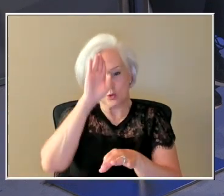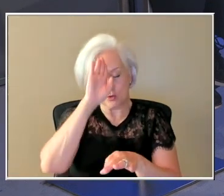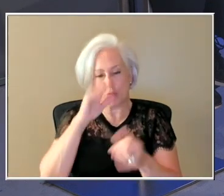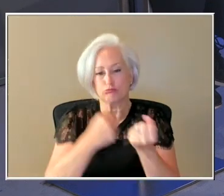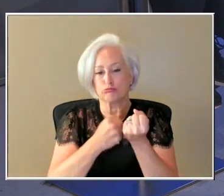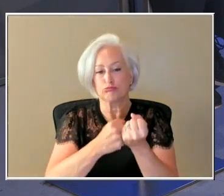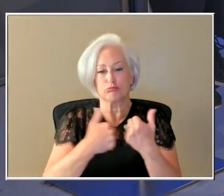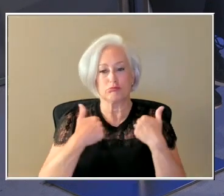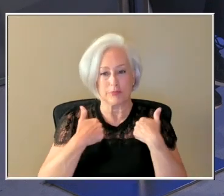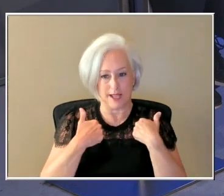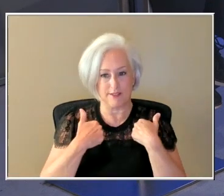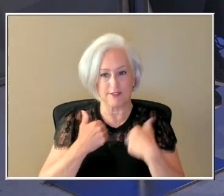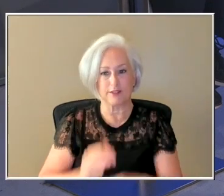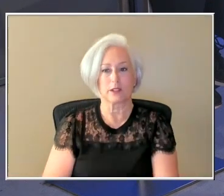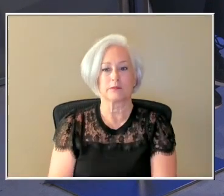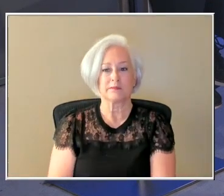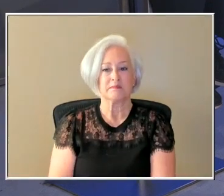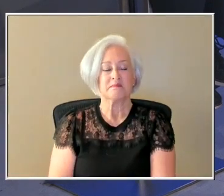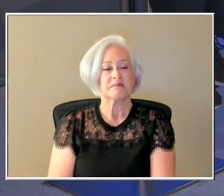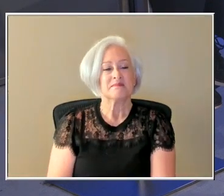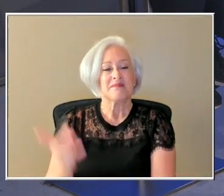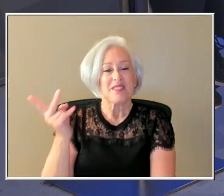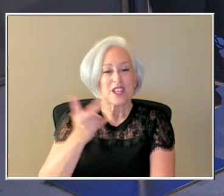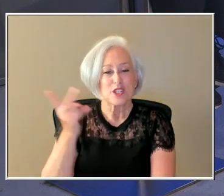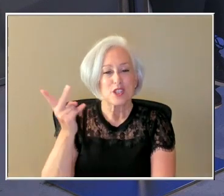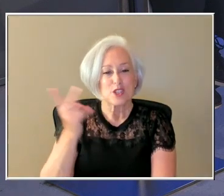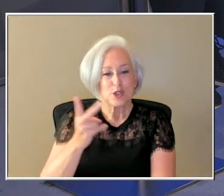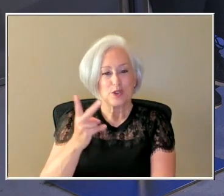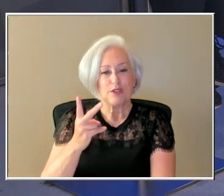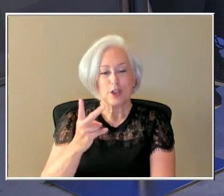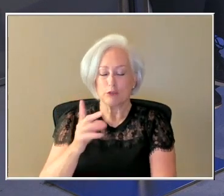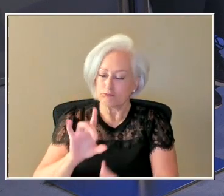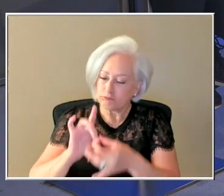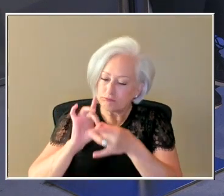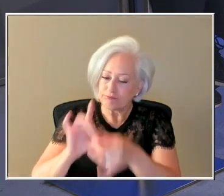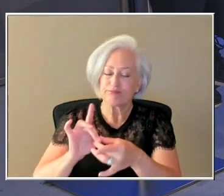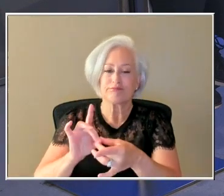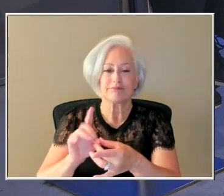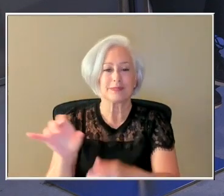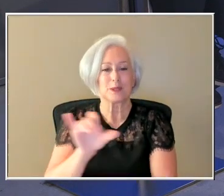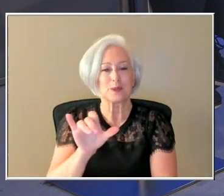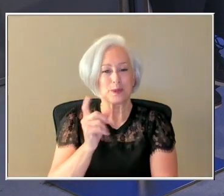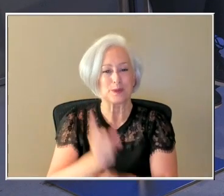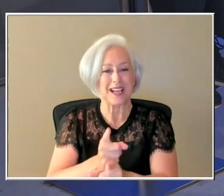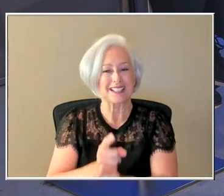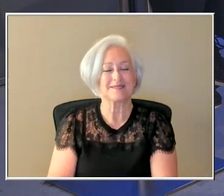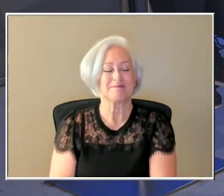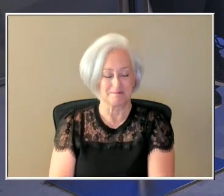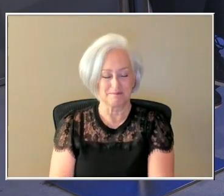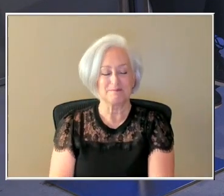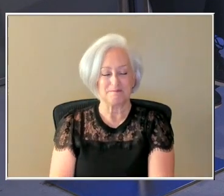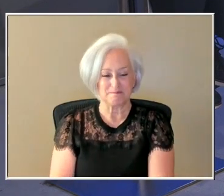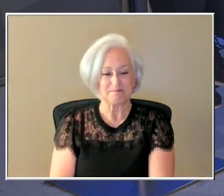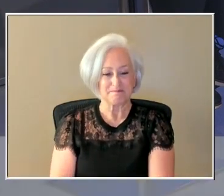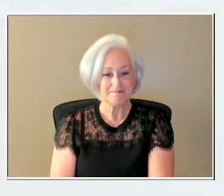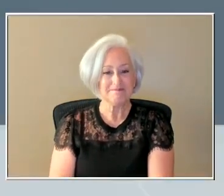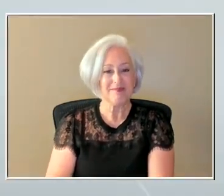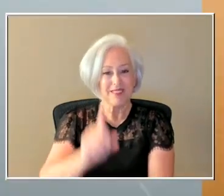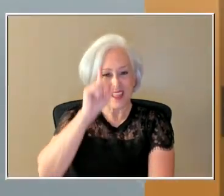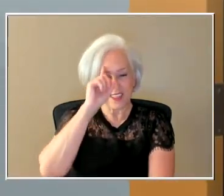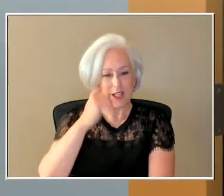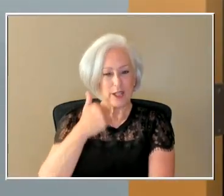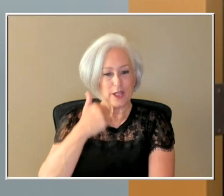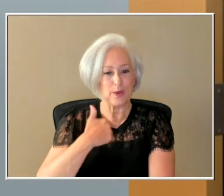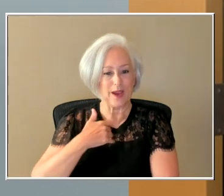support group. But you two have created quite a connection as well, right? Yes. So I think you were holding a medal, one of